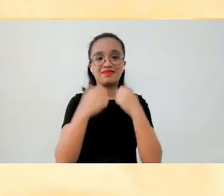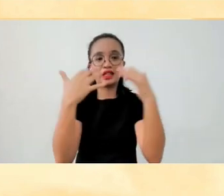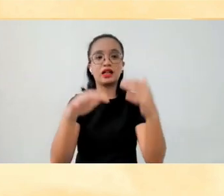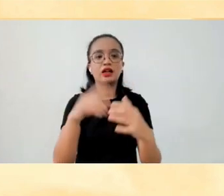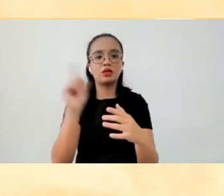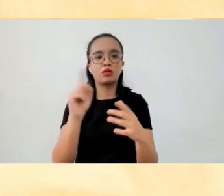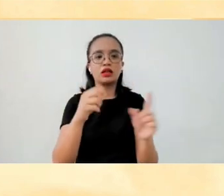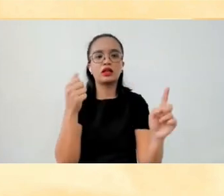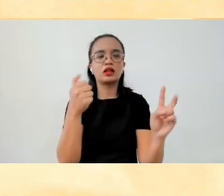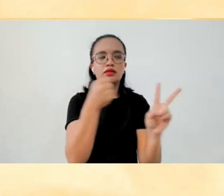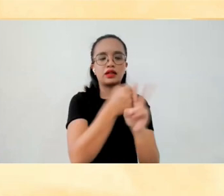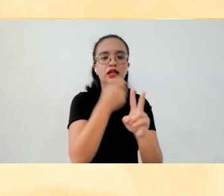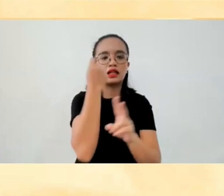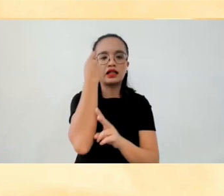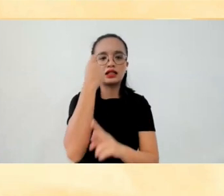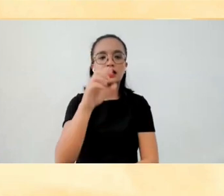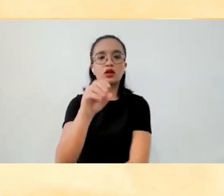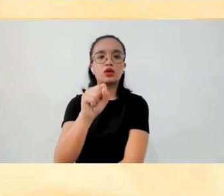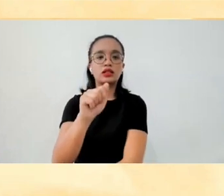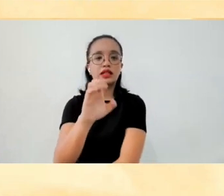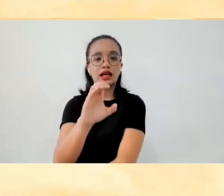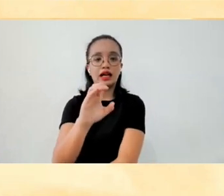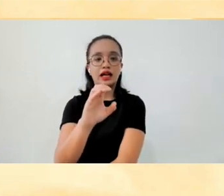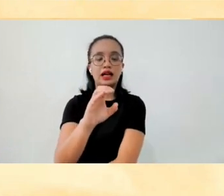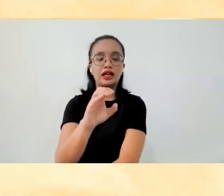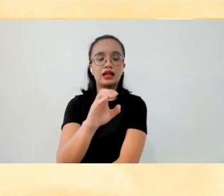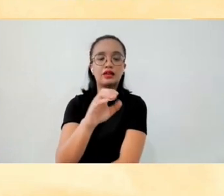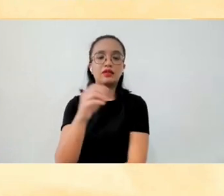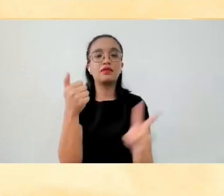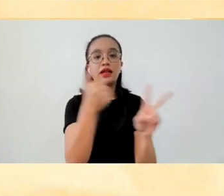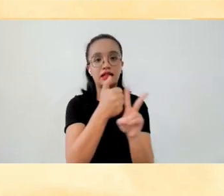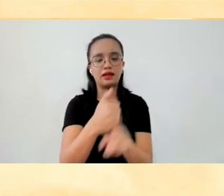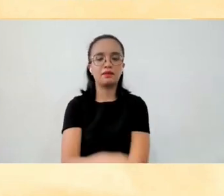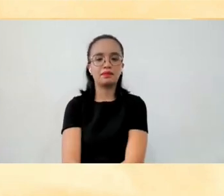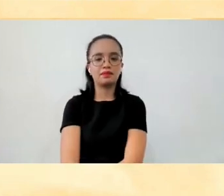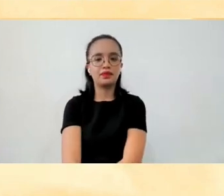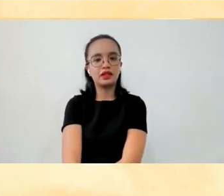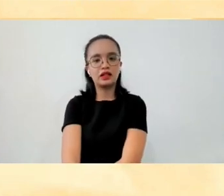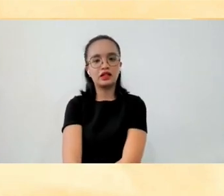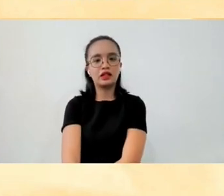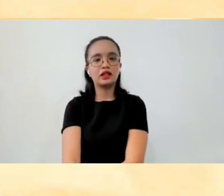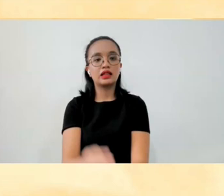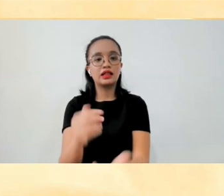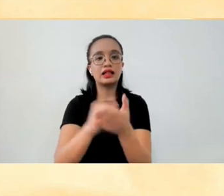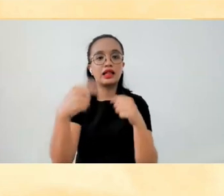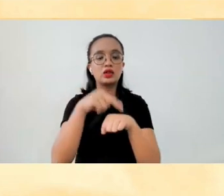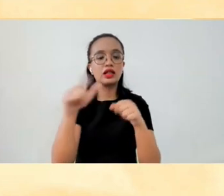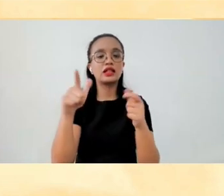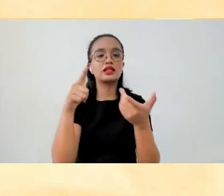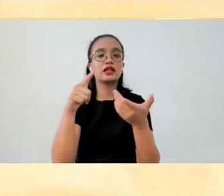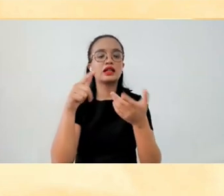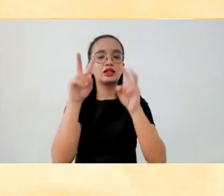and understanding the OSAIC victim based on our study, the national study, which was funded by